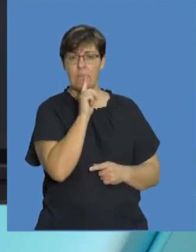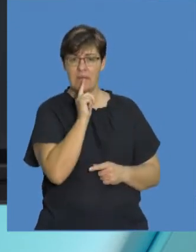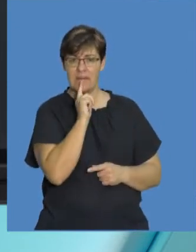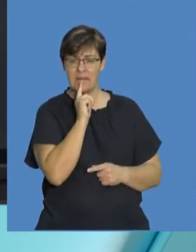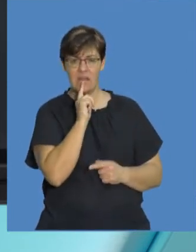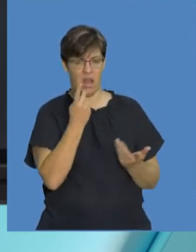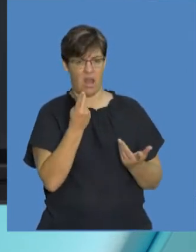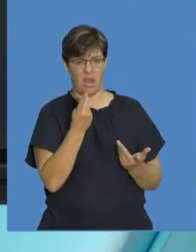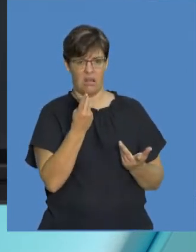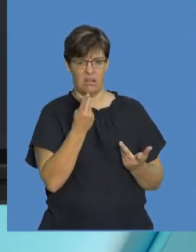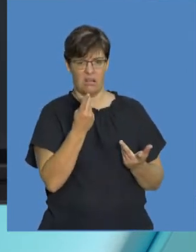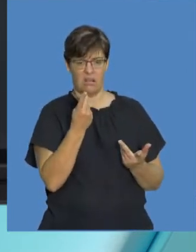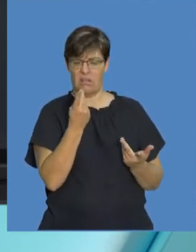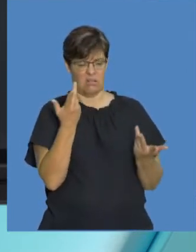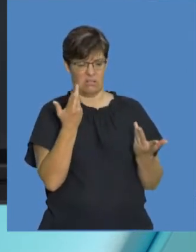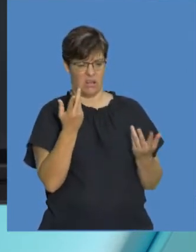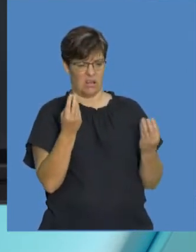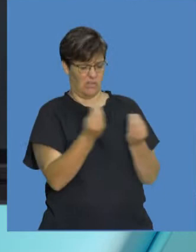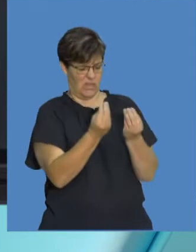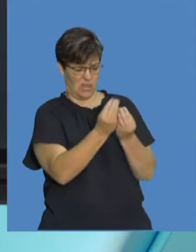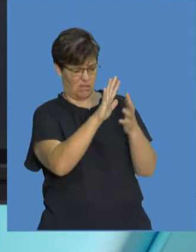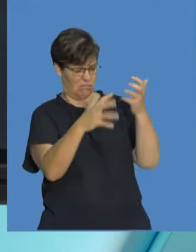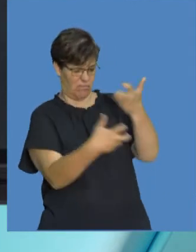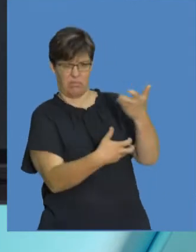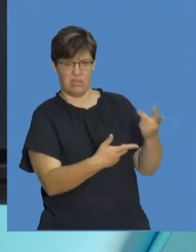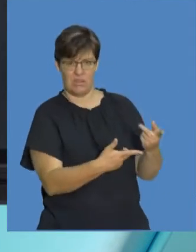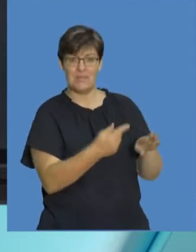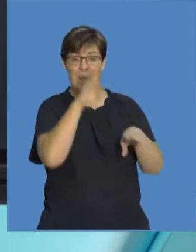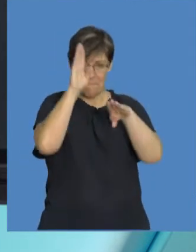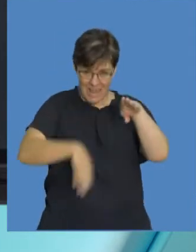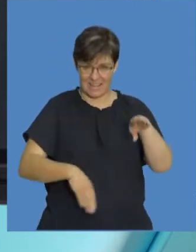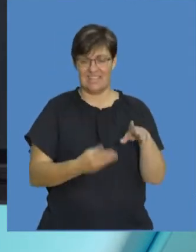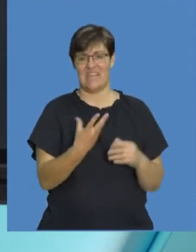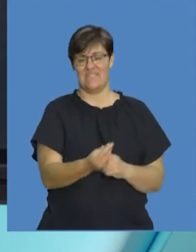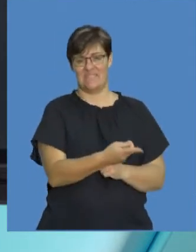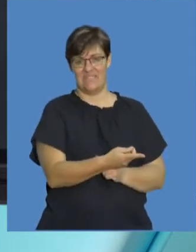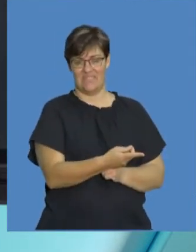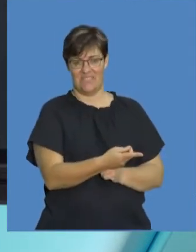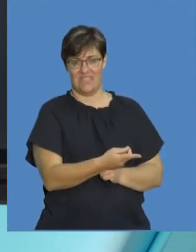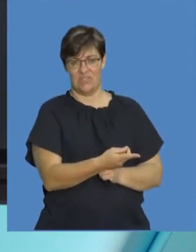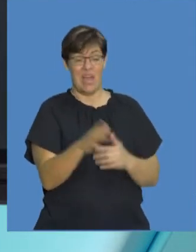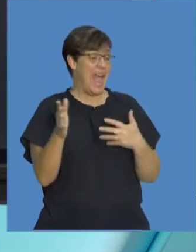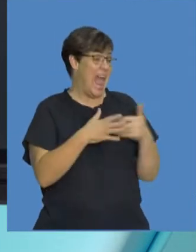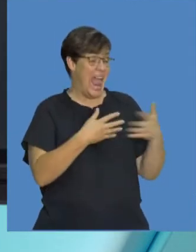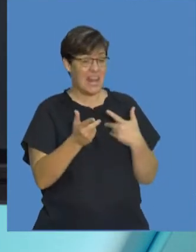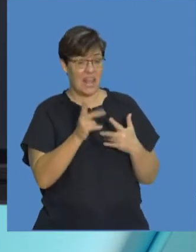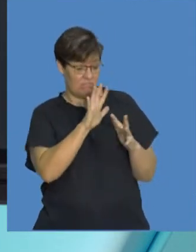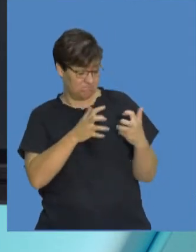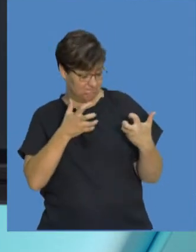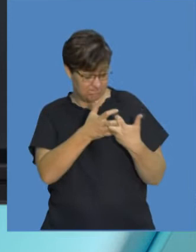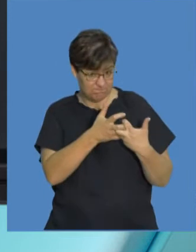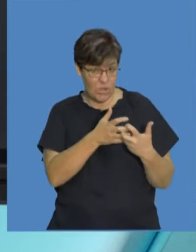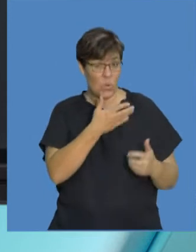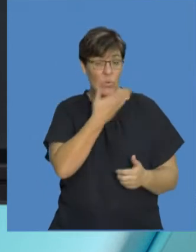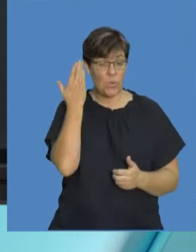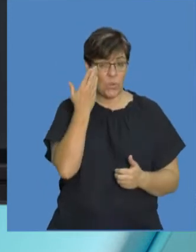a foreign item. And a foreign item carries a penalty. So anything that